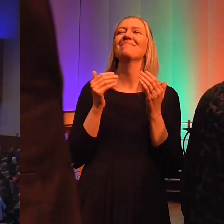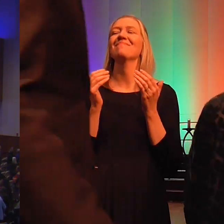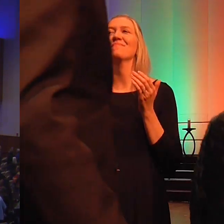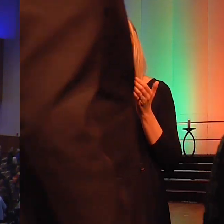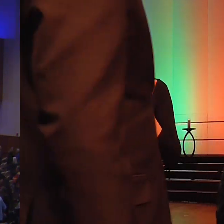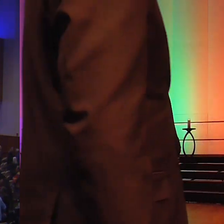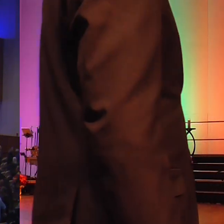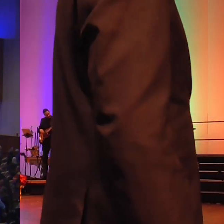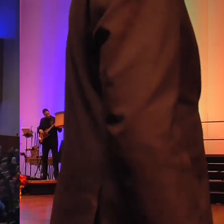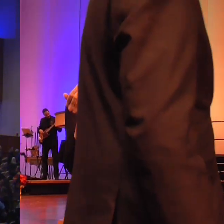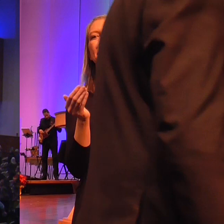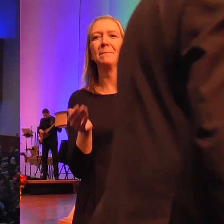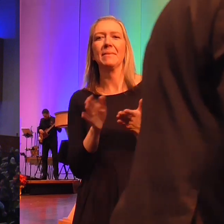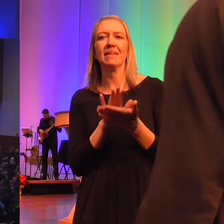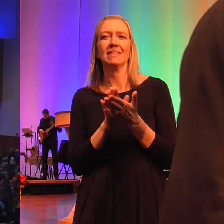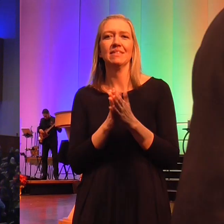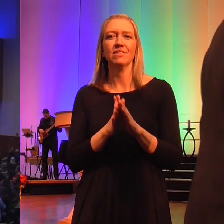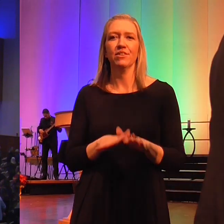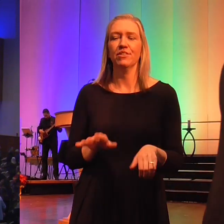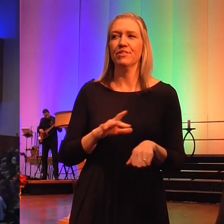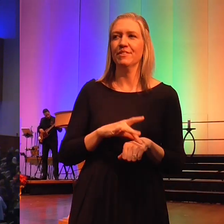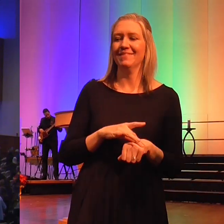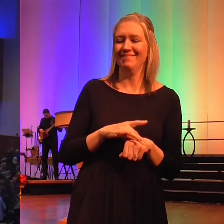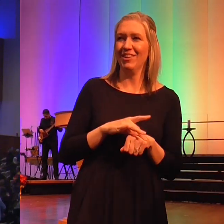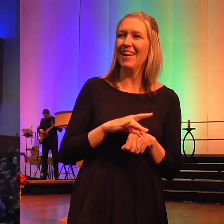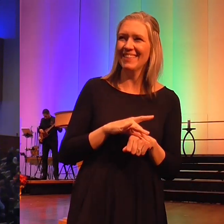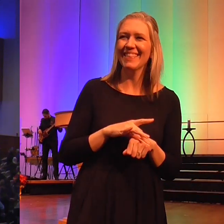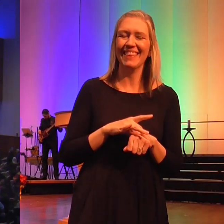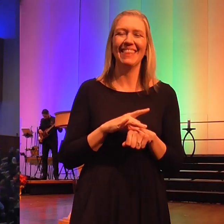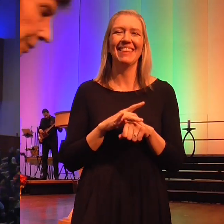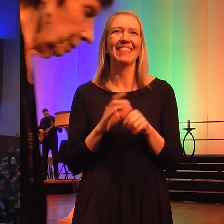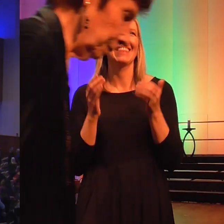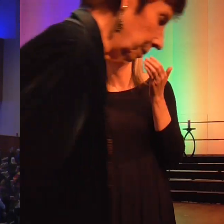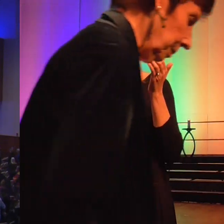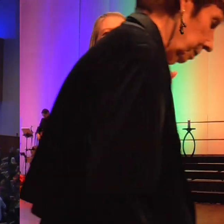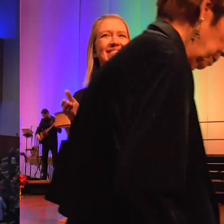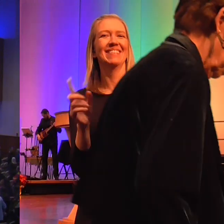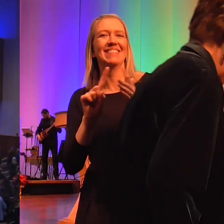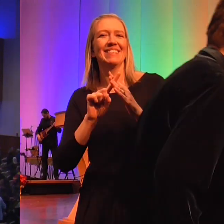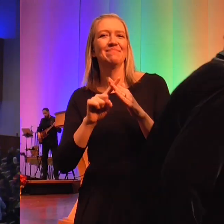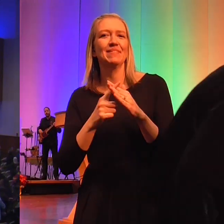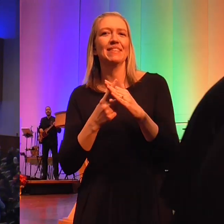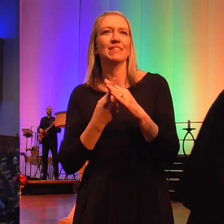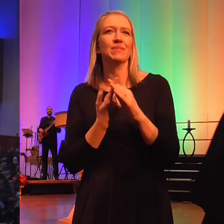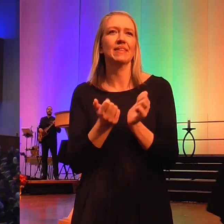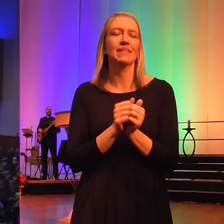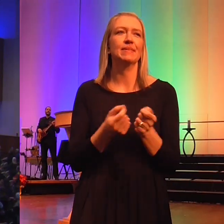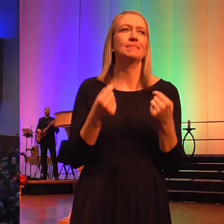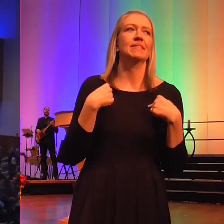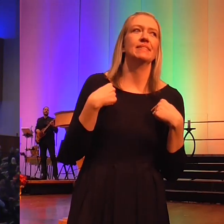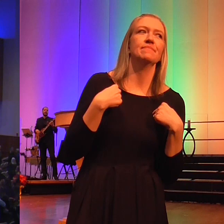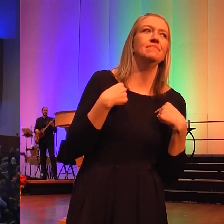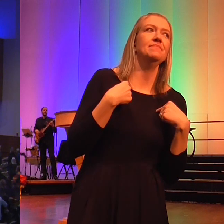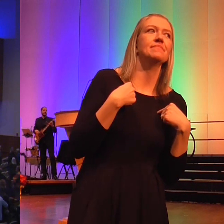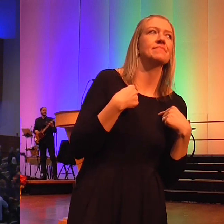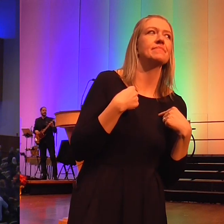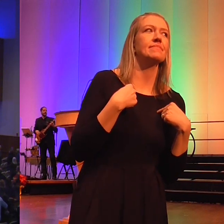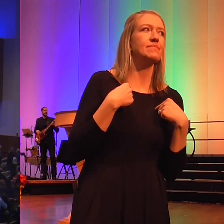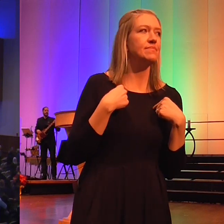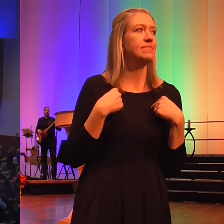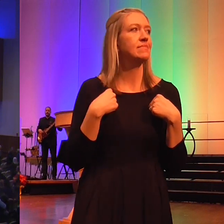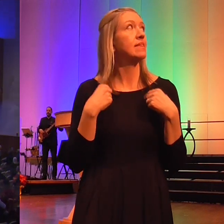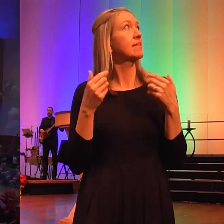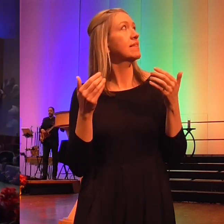Let there be peace on earth, and let it begin with me.